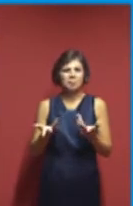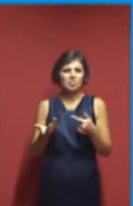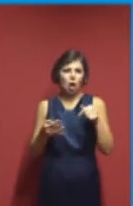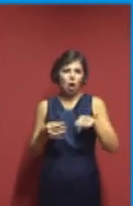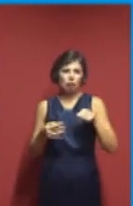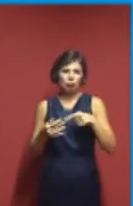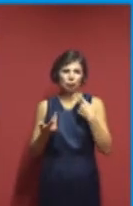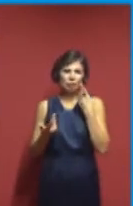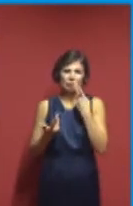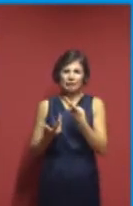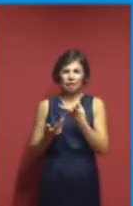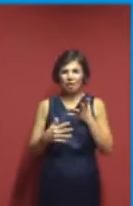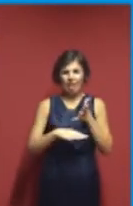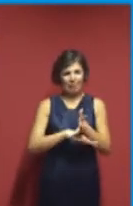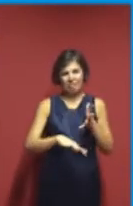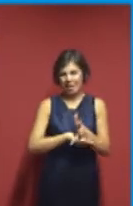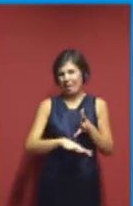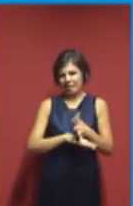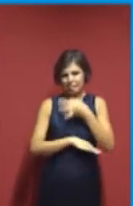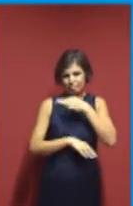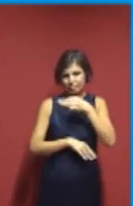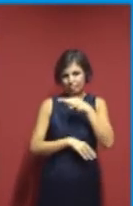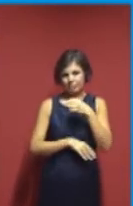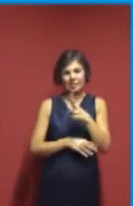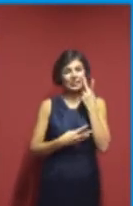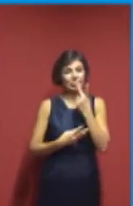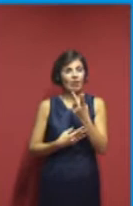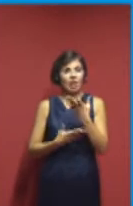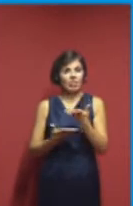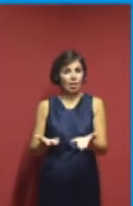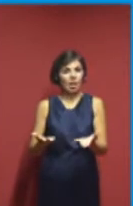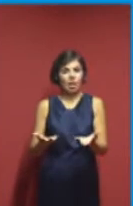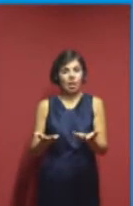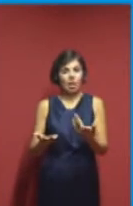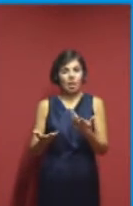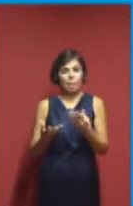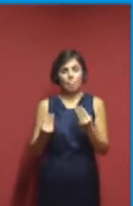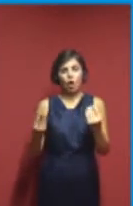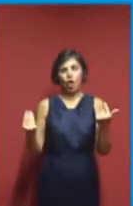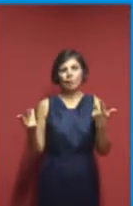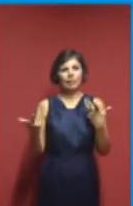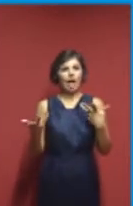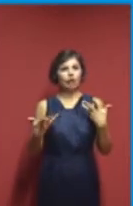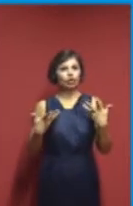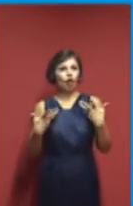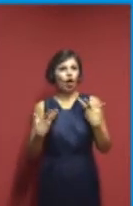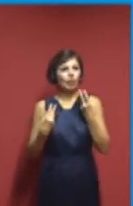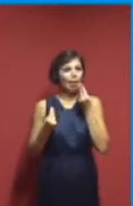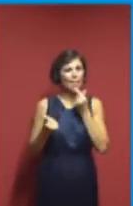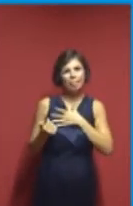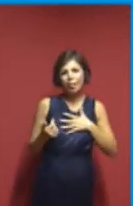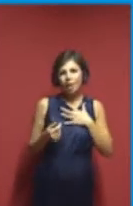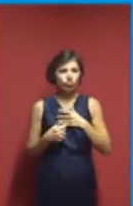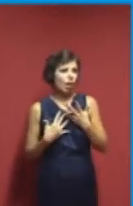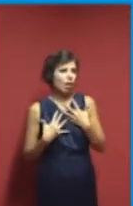there is a lot of joy, a lot of hedonism, a lot of love and playfulness in